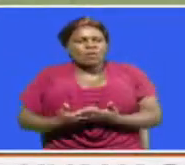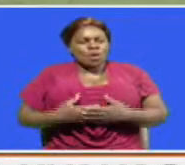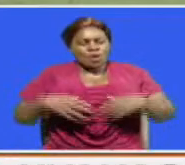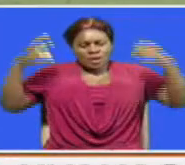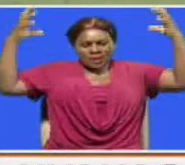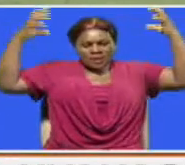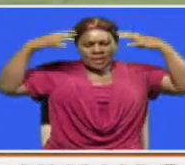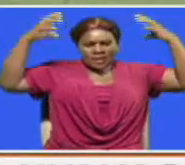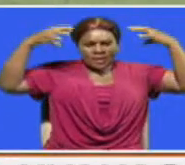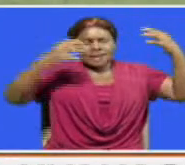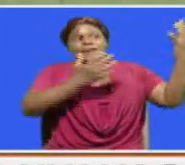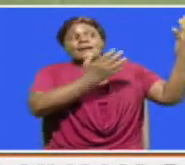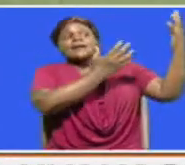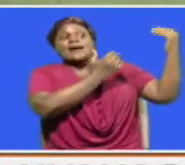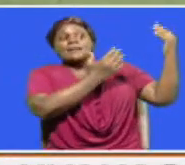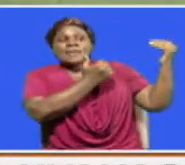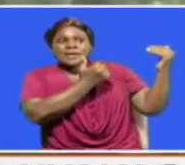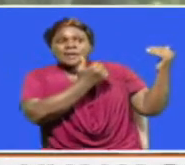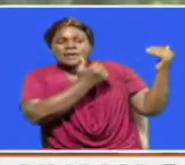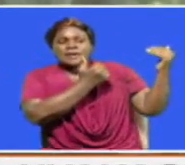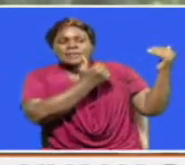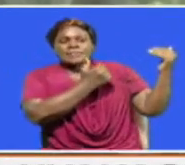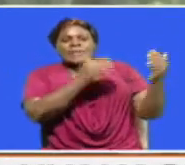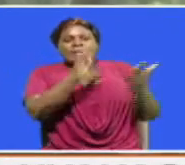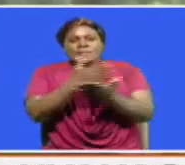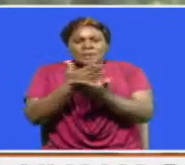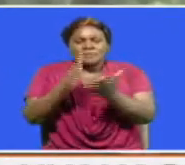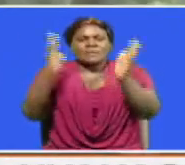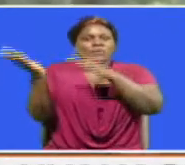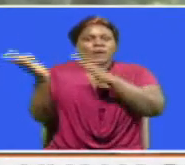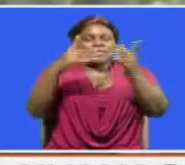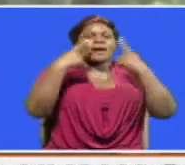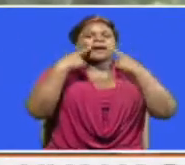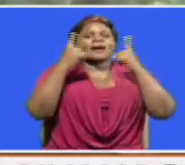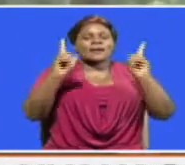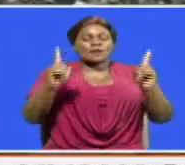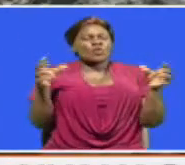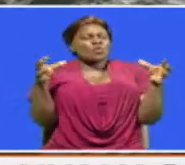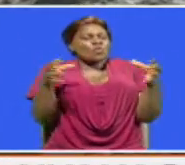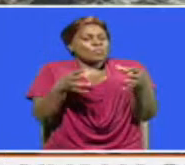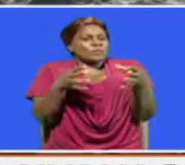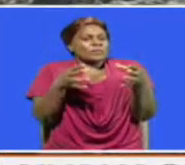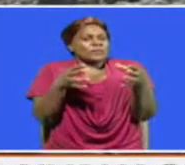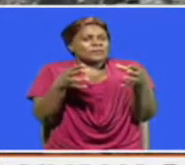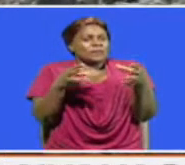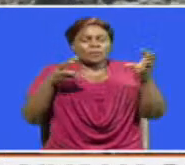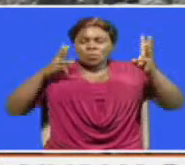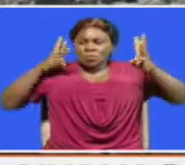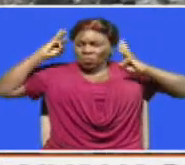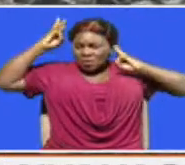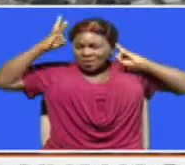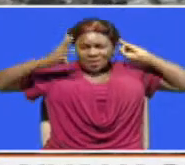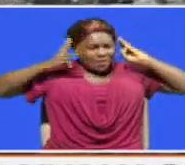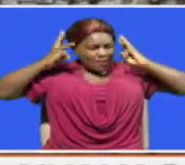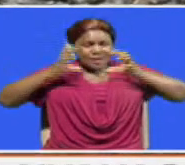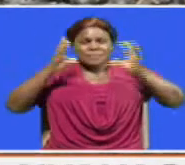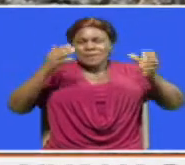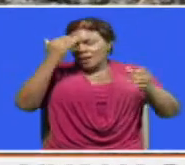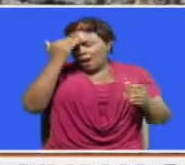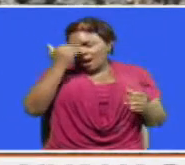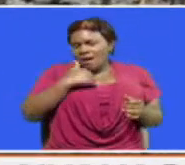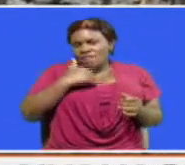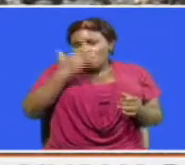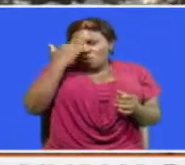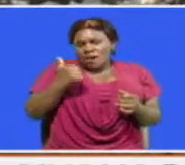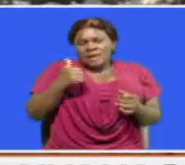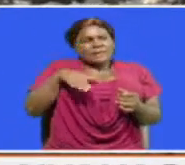Mvua za El-Nino zinapokaribia, kwa mujibu wa idara ya hali ya anga, wenyeji wameingiwa na wasiwasi mkuu, wasijue la